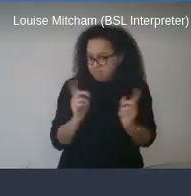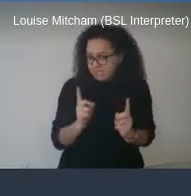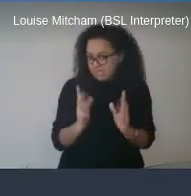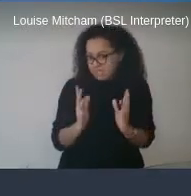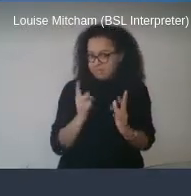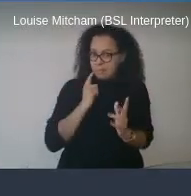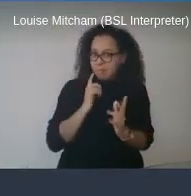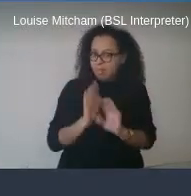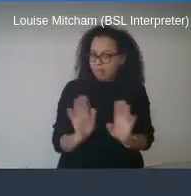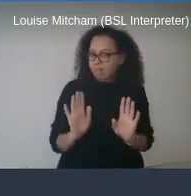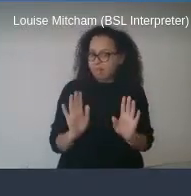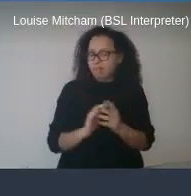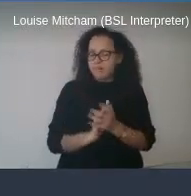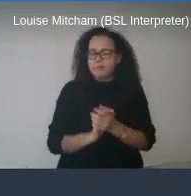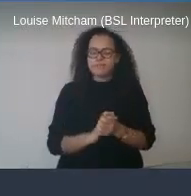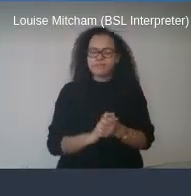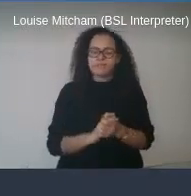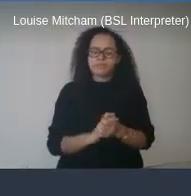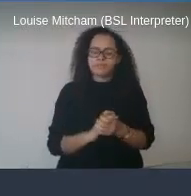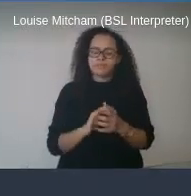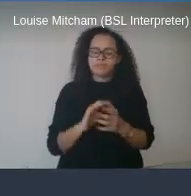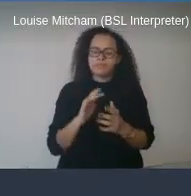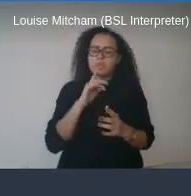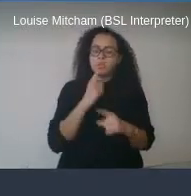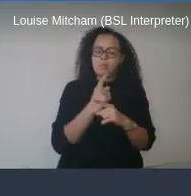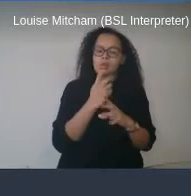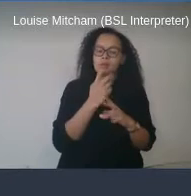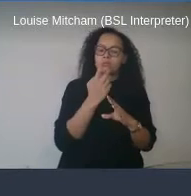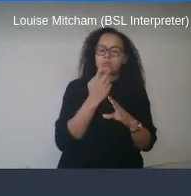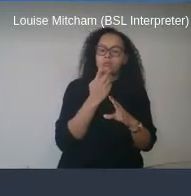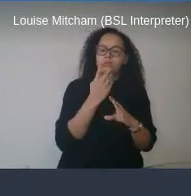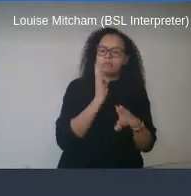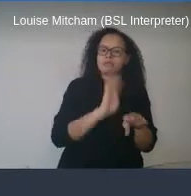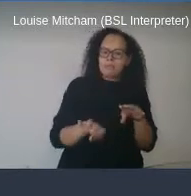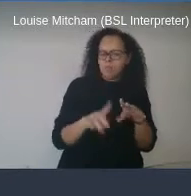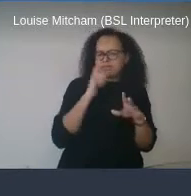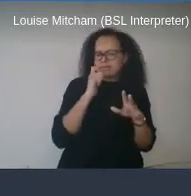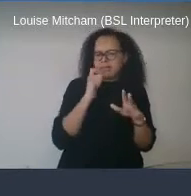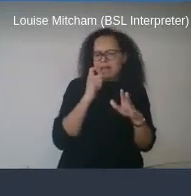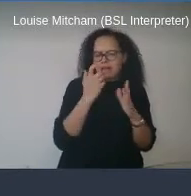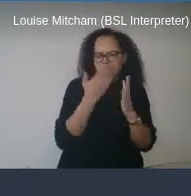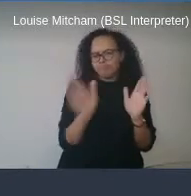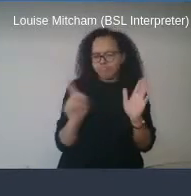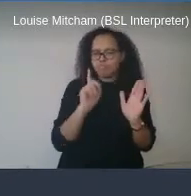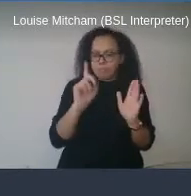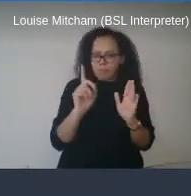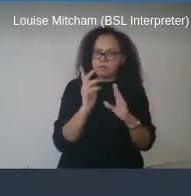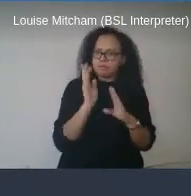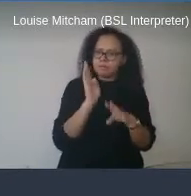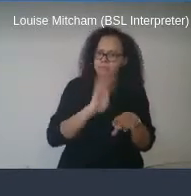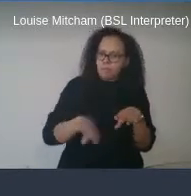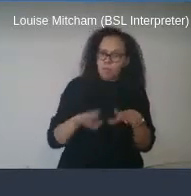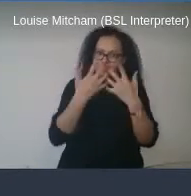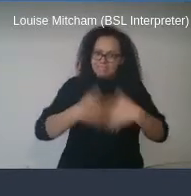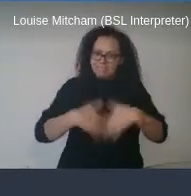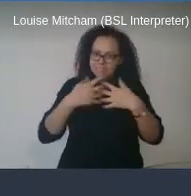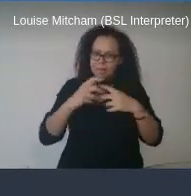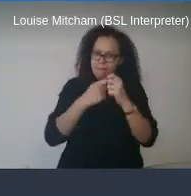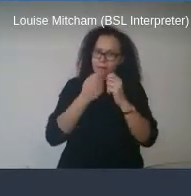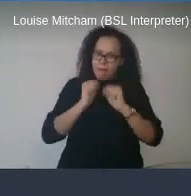in essence, sport covering a very broad term. So SportTech as an ecosystem, as an industry,